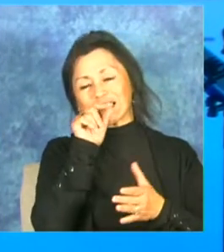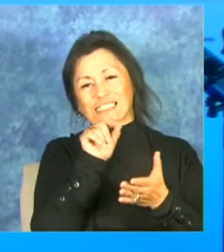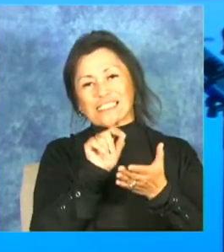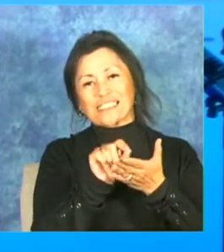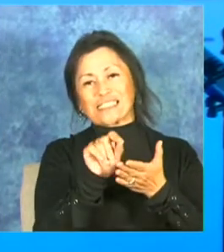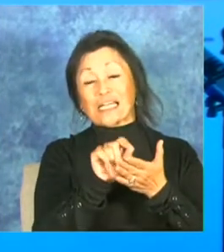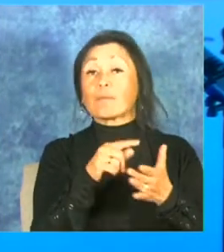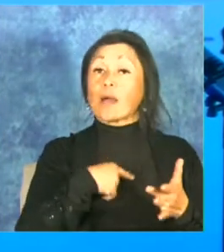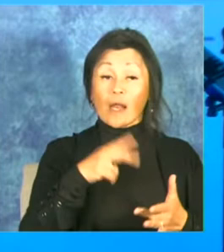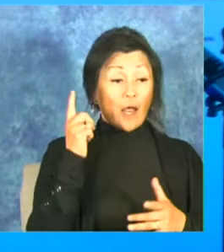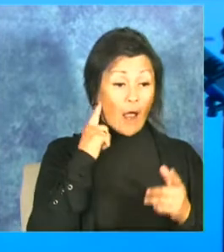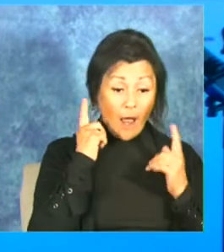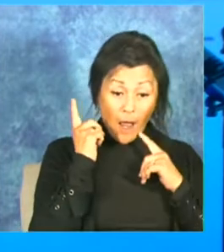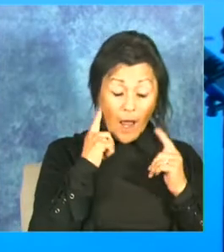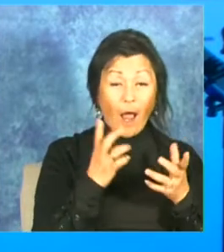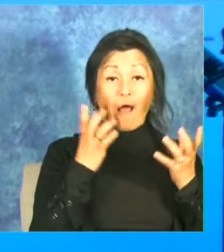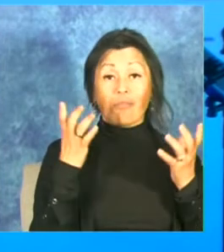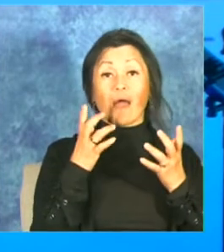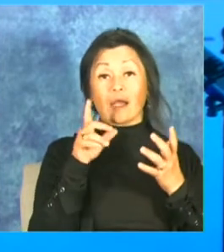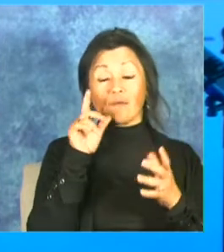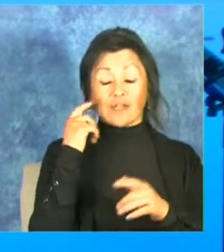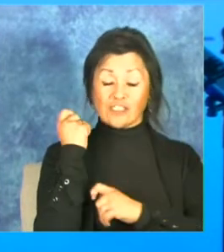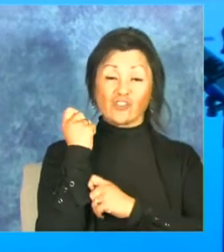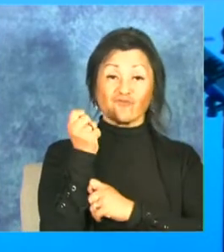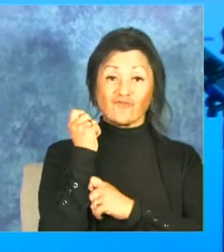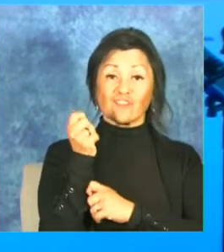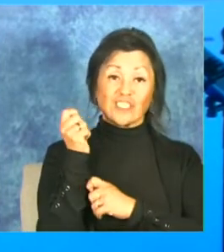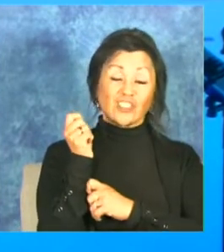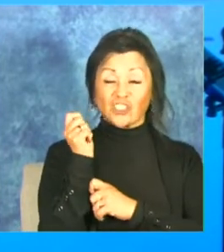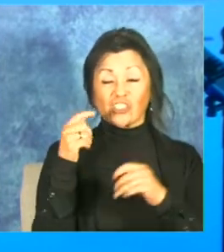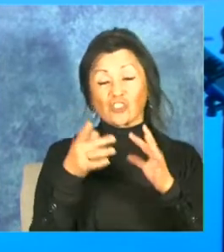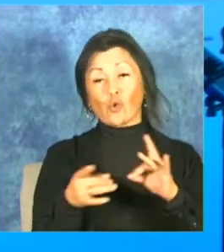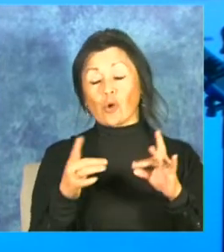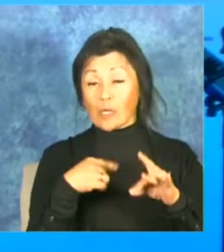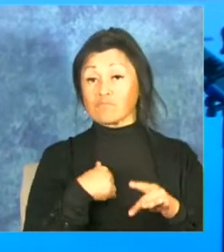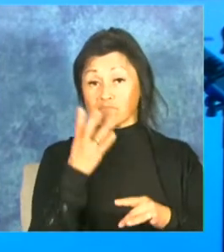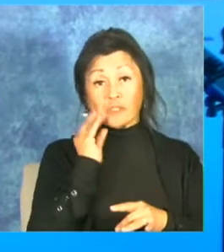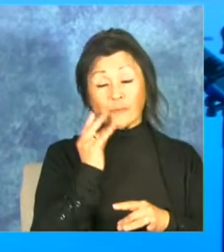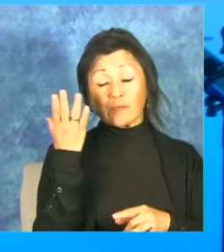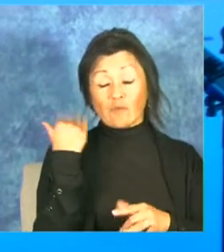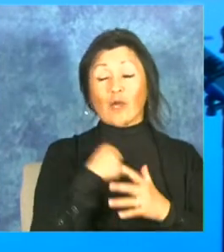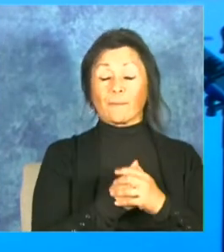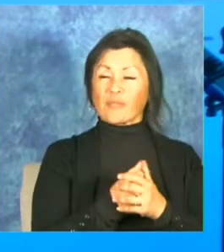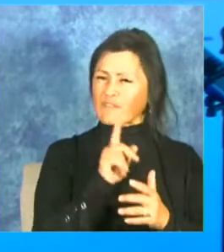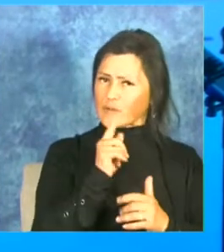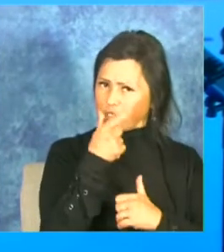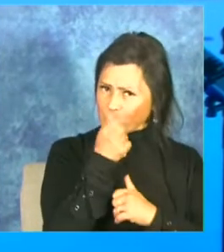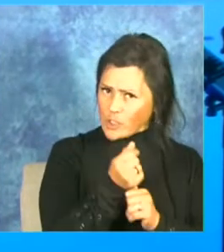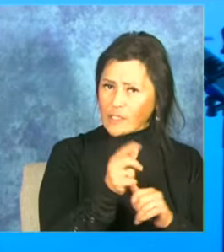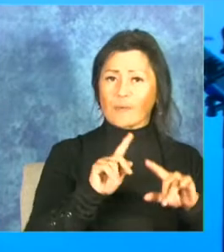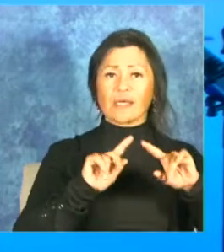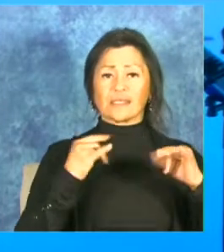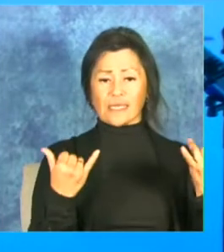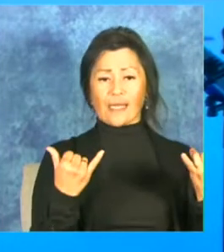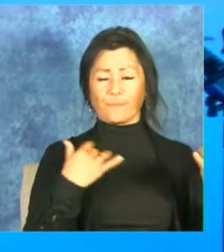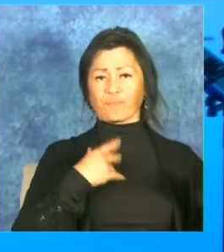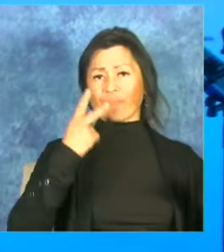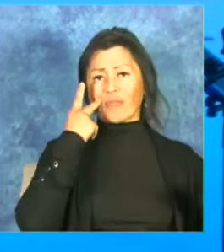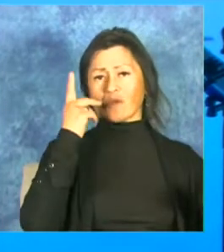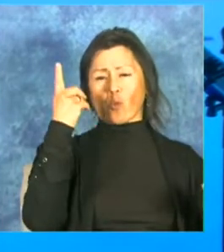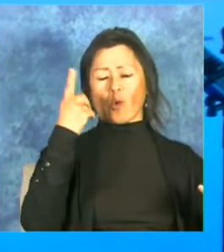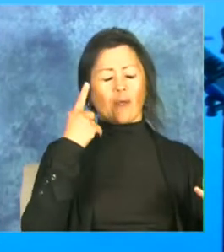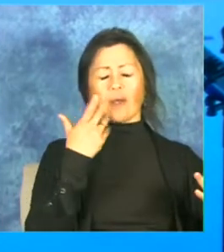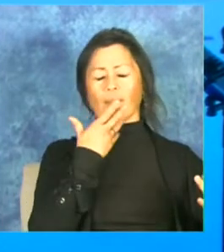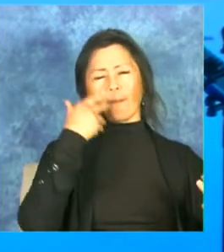But I've heard a lot of fish stories, and I have been fishing. It's interesting. But today we're going to look at one of the